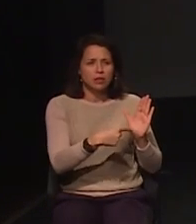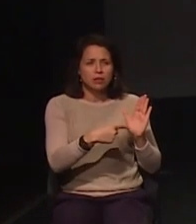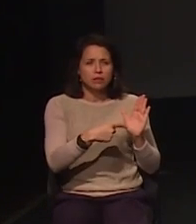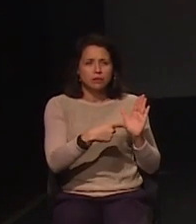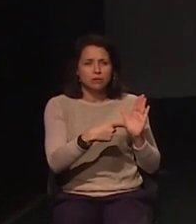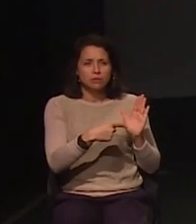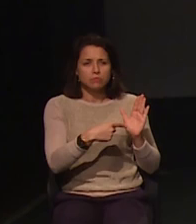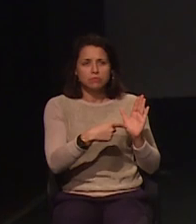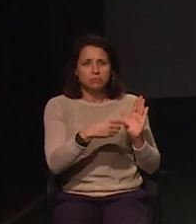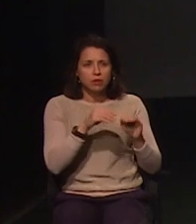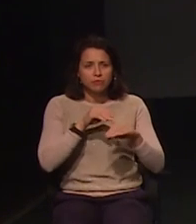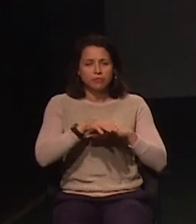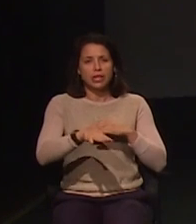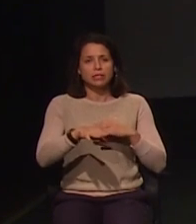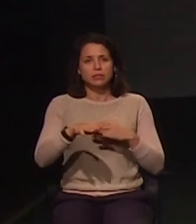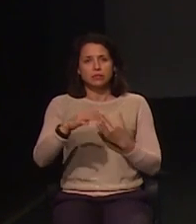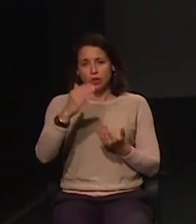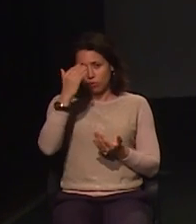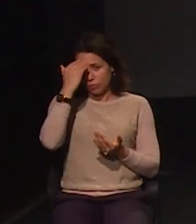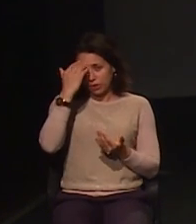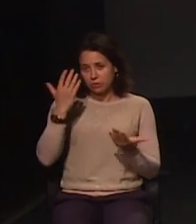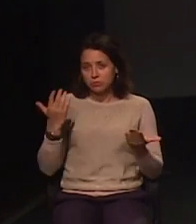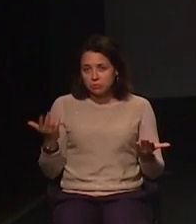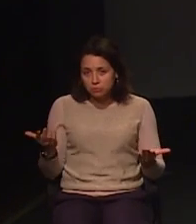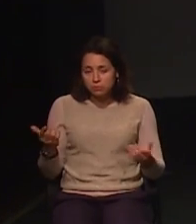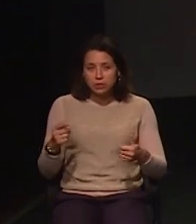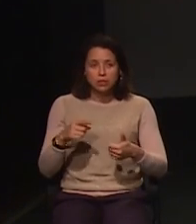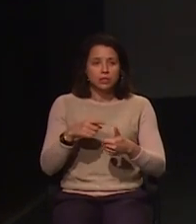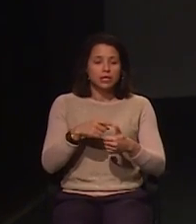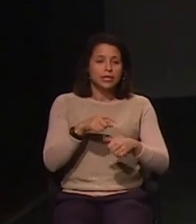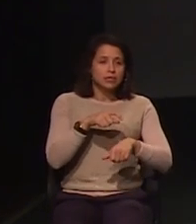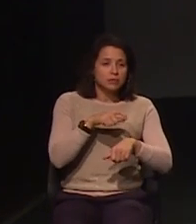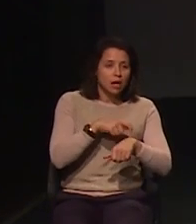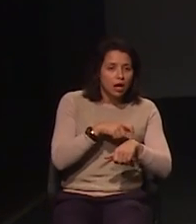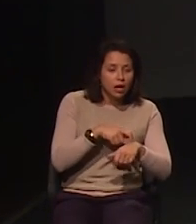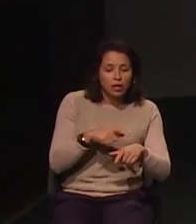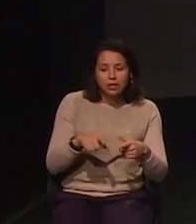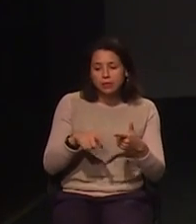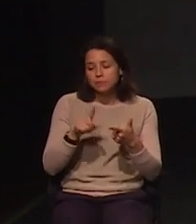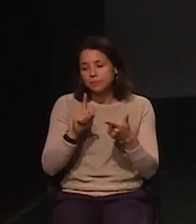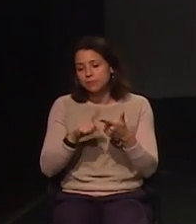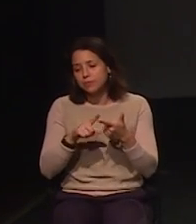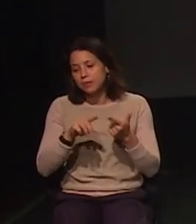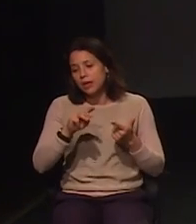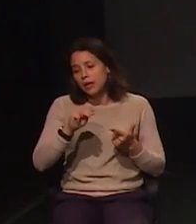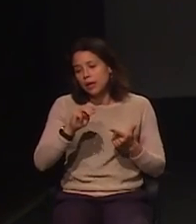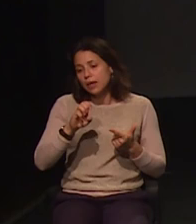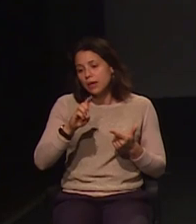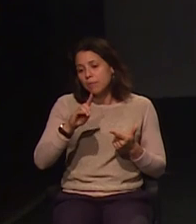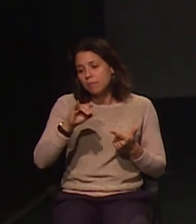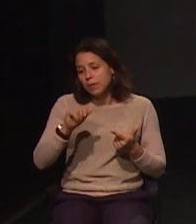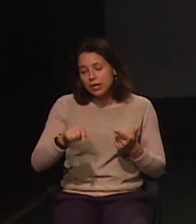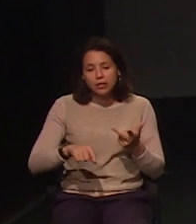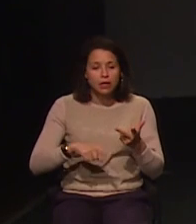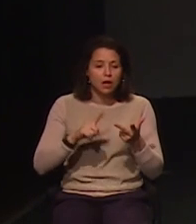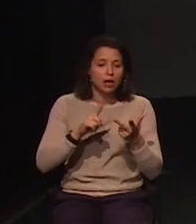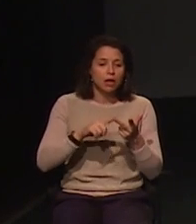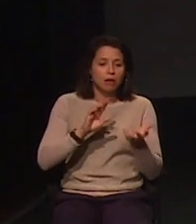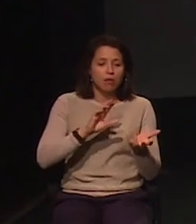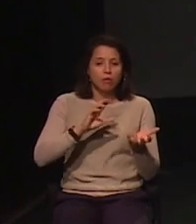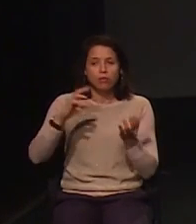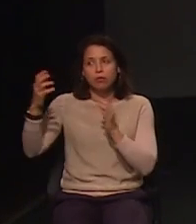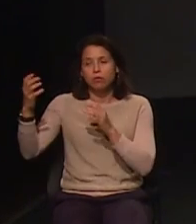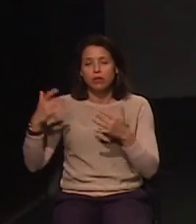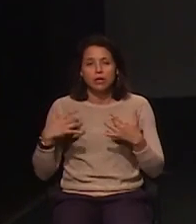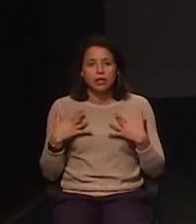Cataclysmic events, yes. The media, yes. All of these things. People talking with one another in a much more